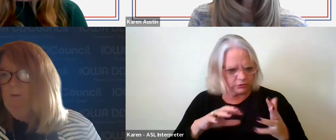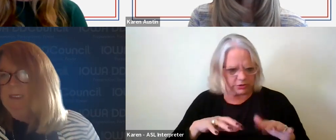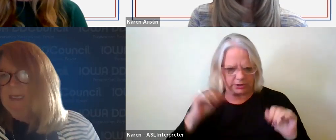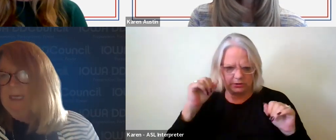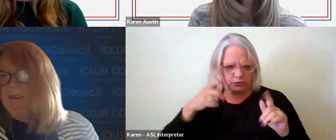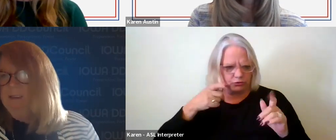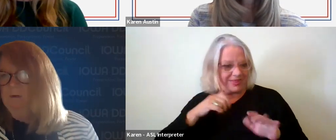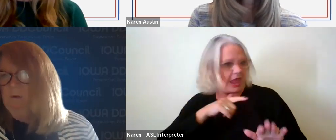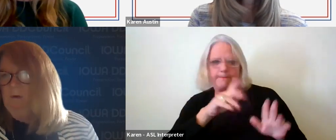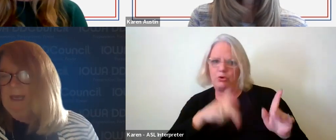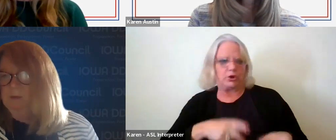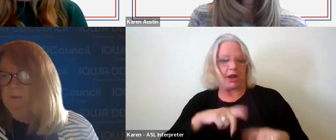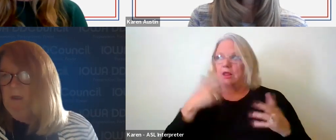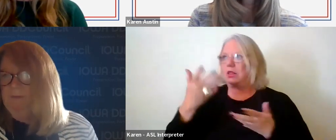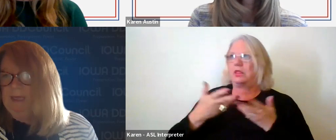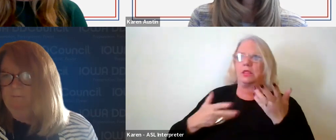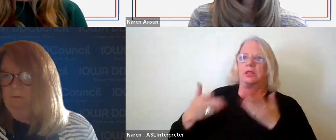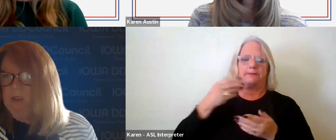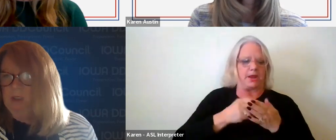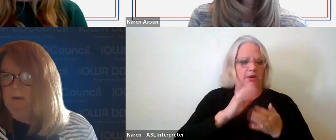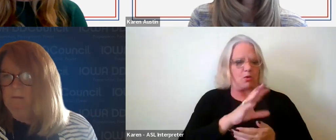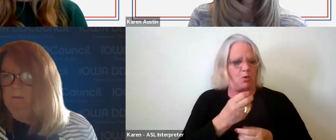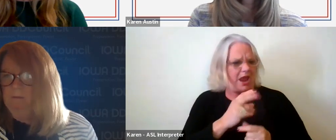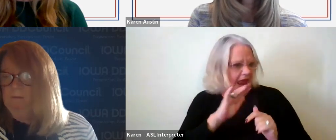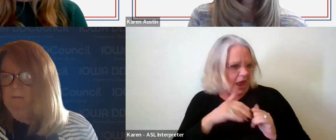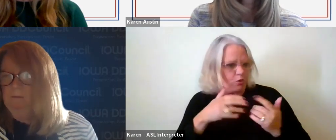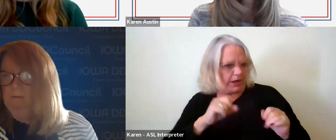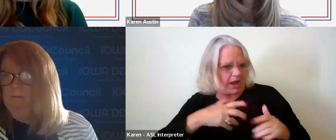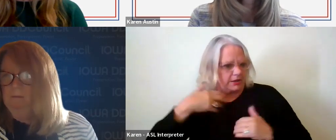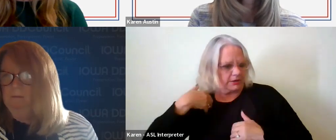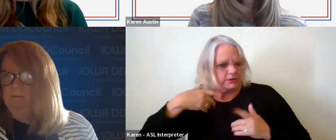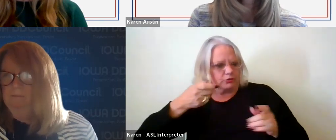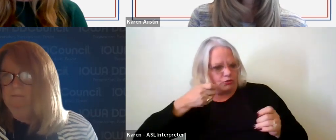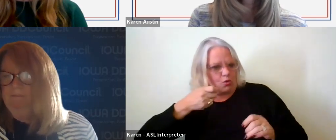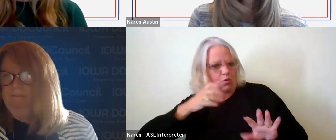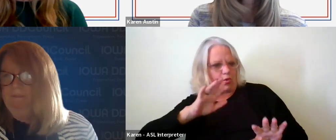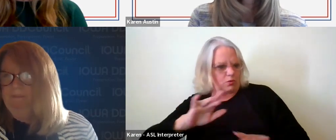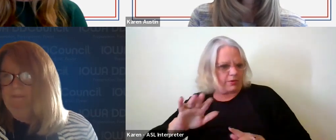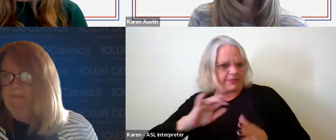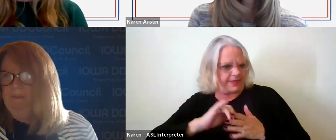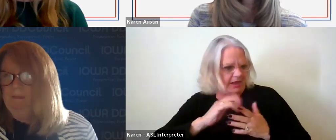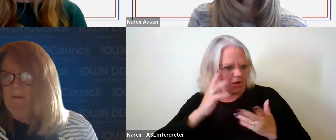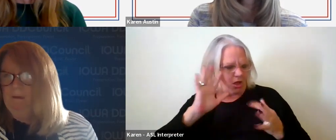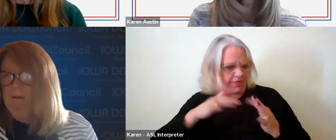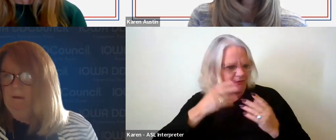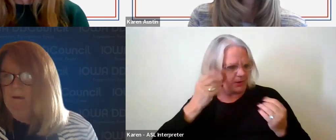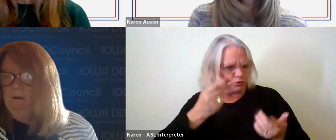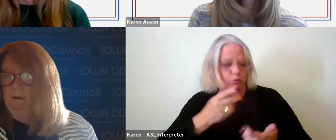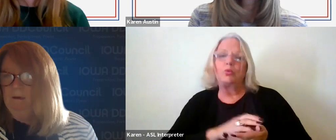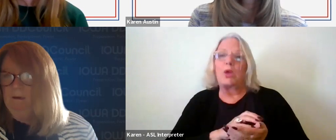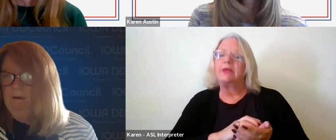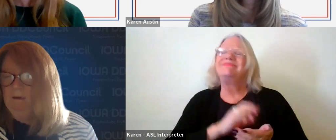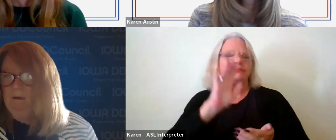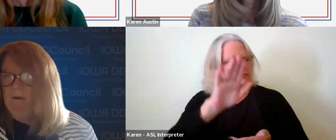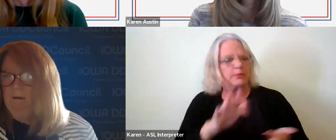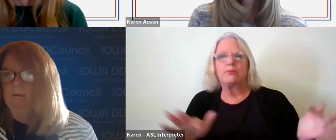manage their account on their own. How do we gain control, password, all of that information? So definitely reach out to